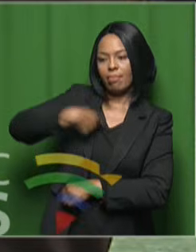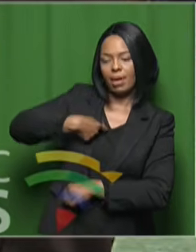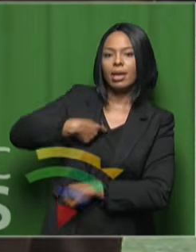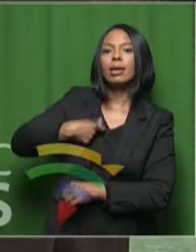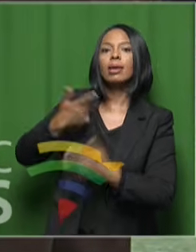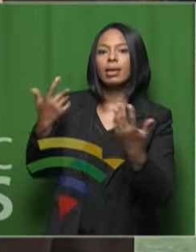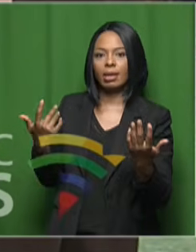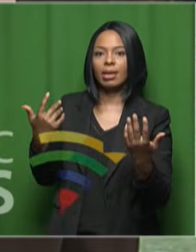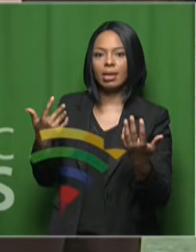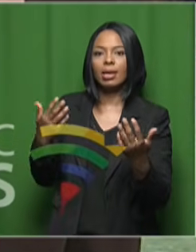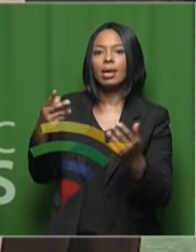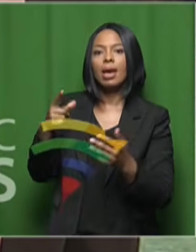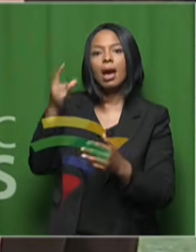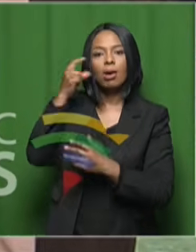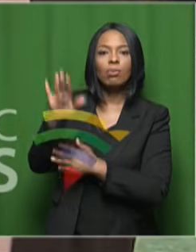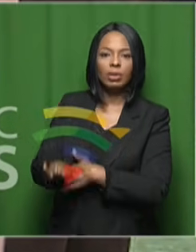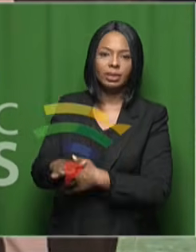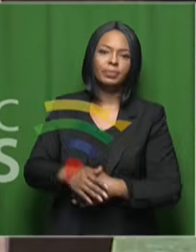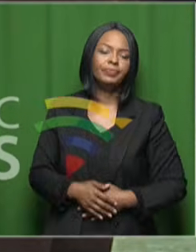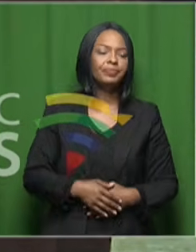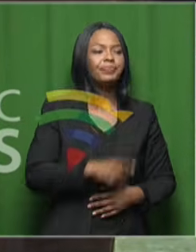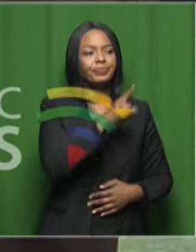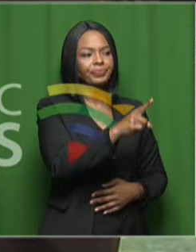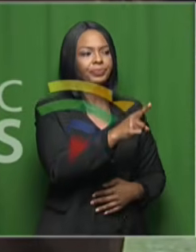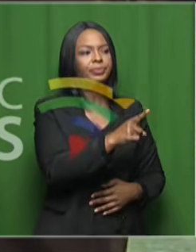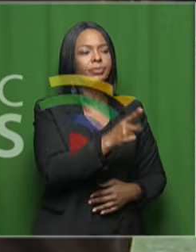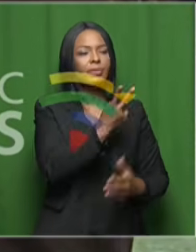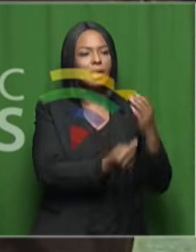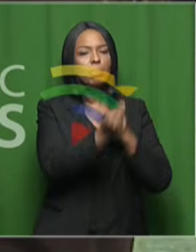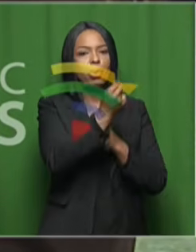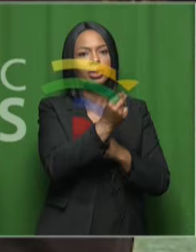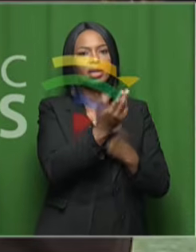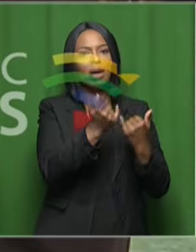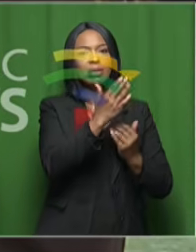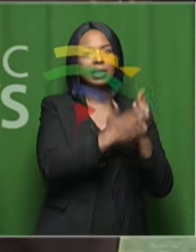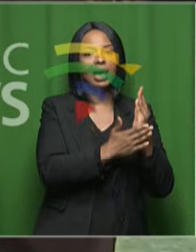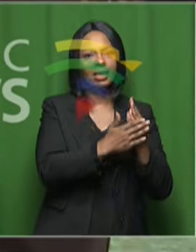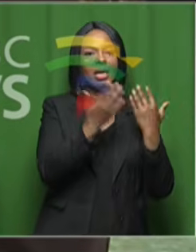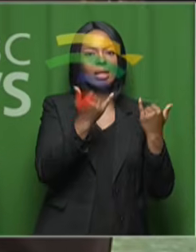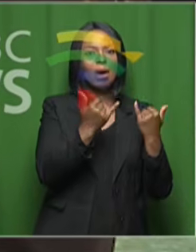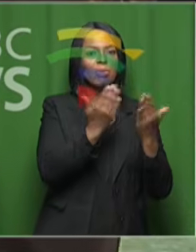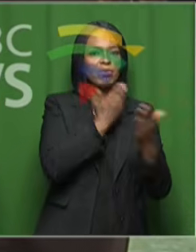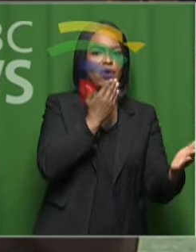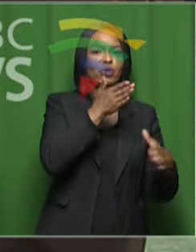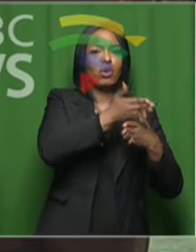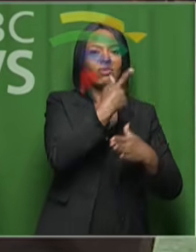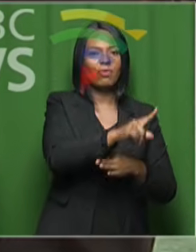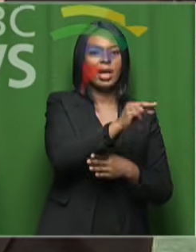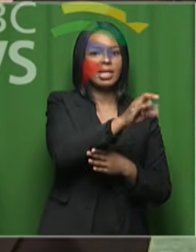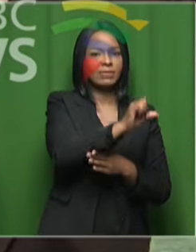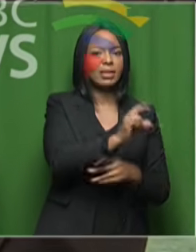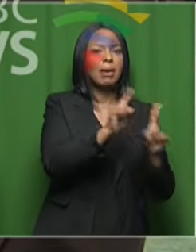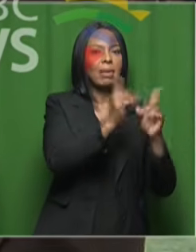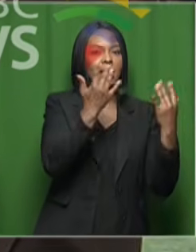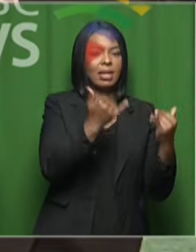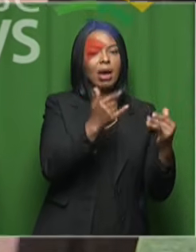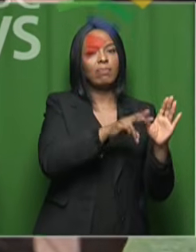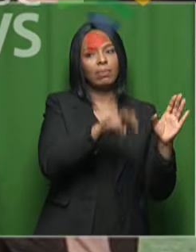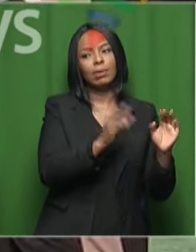us. So let me ask you, you've been on both sides. So now you're on the private side now, Yes. which you